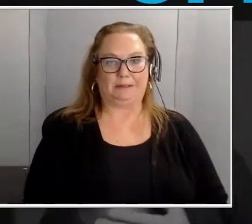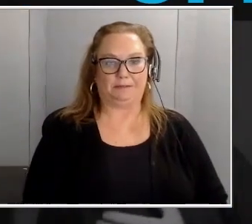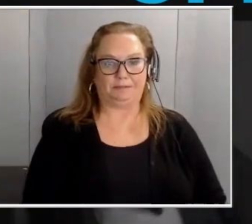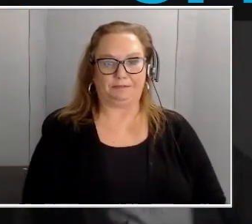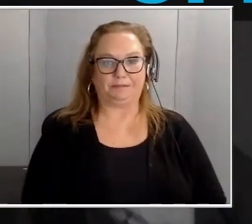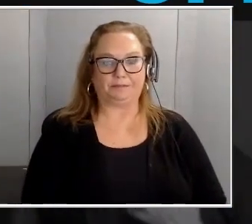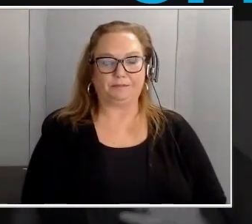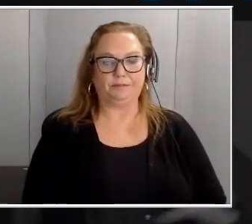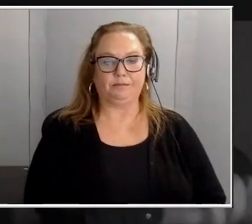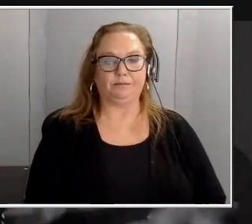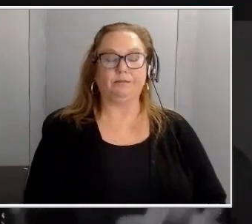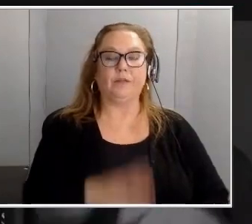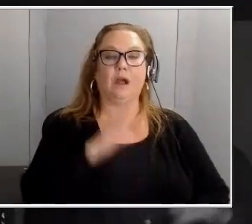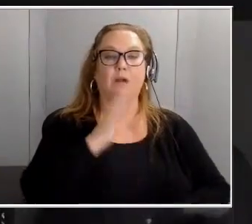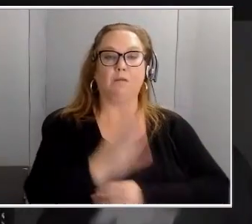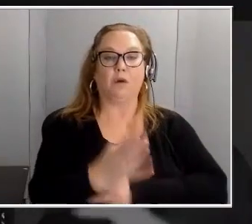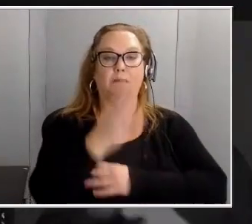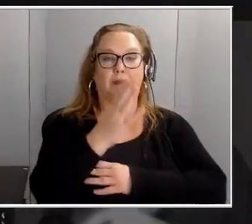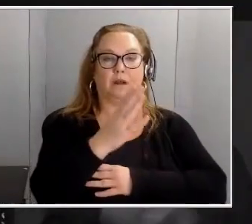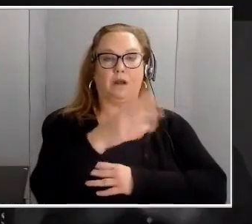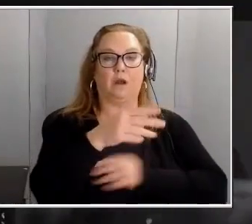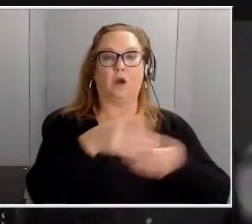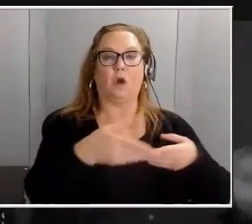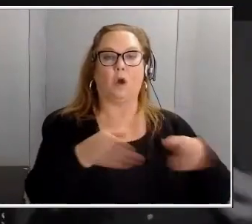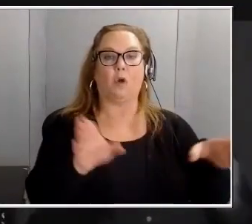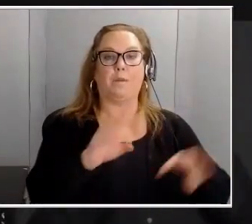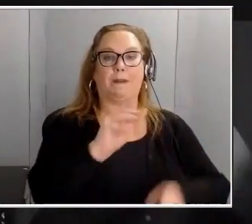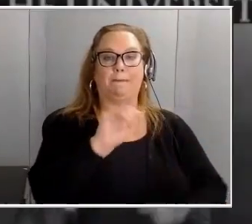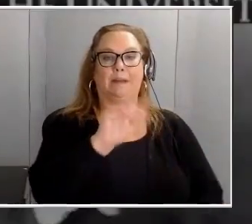to our morning medical update and Open Mics